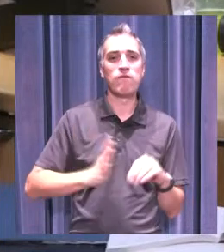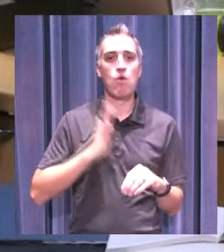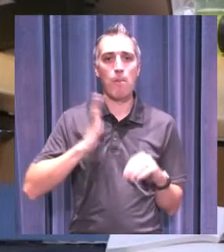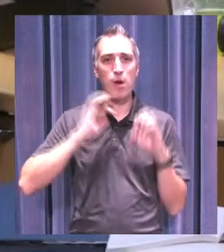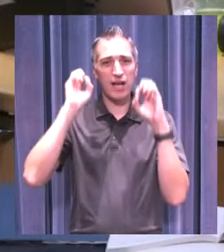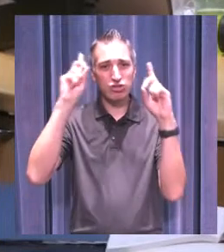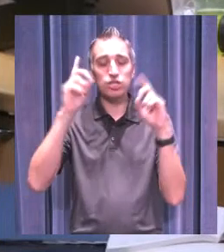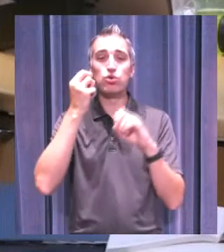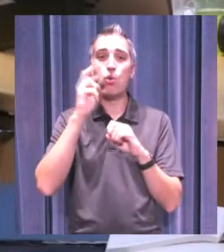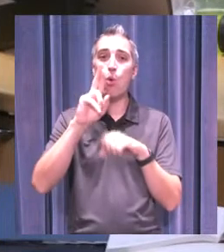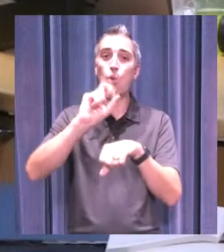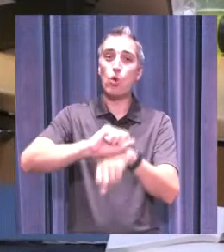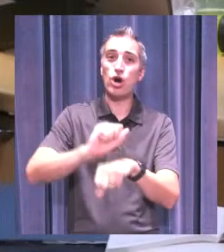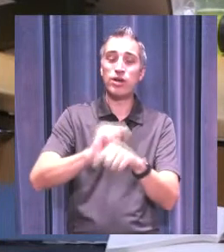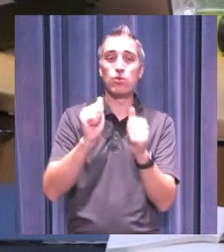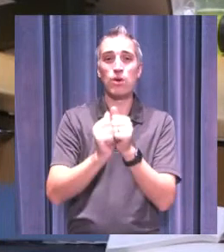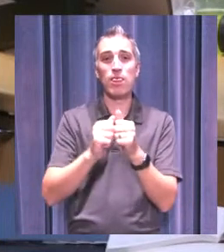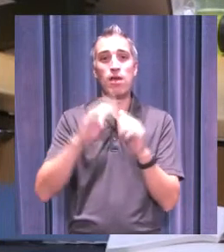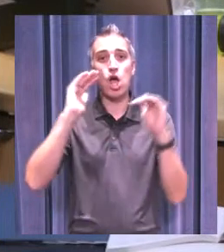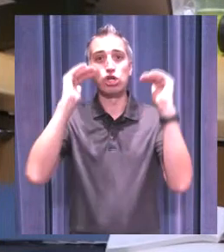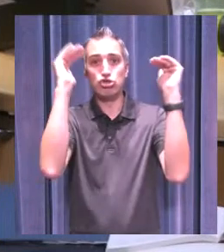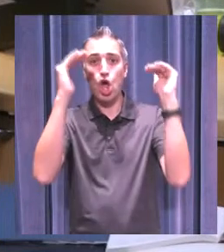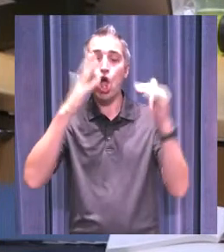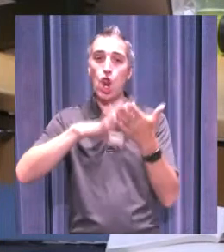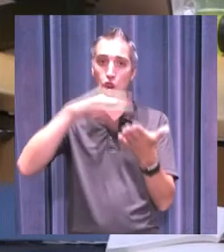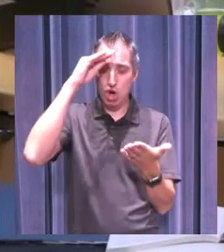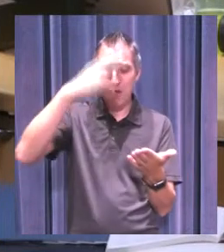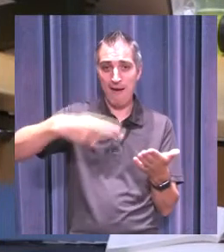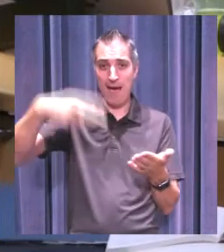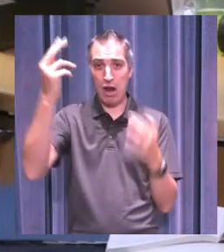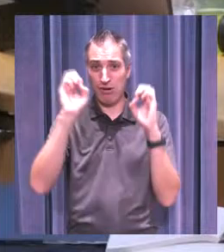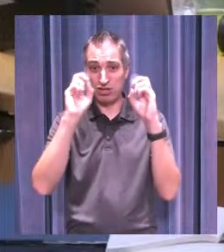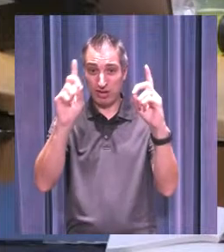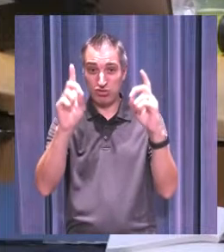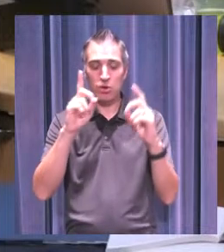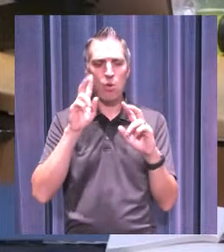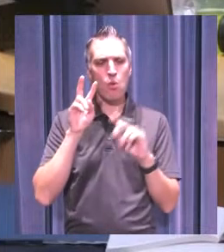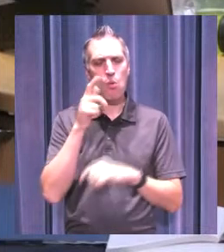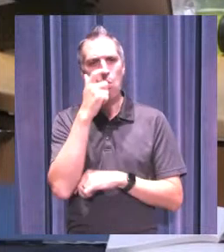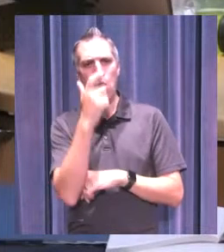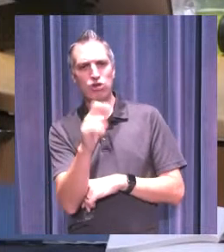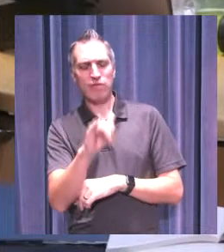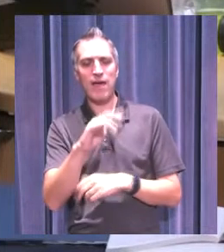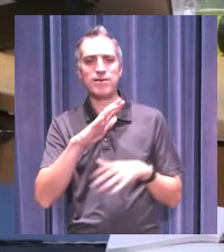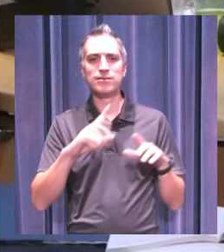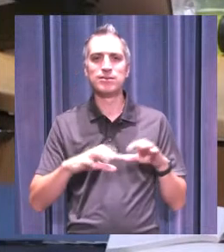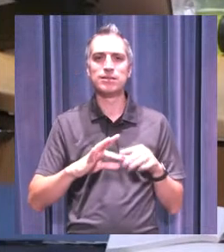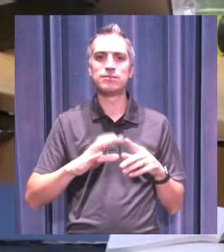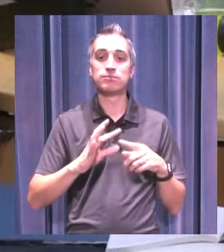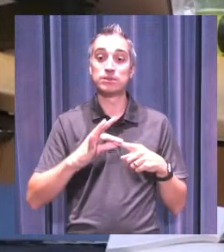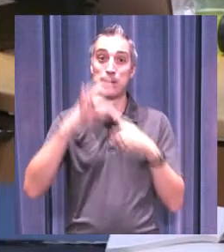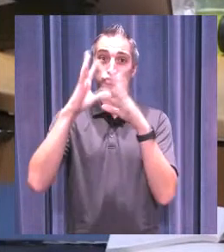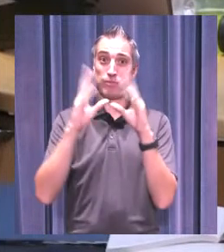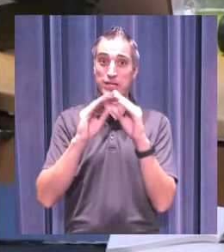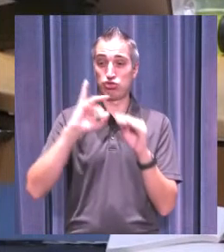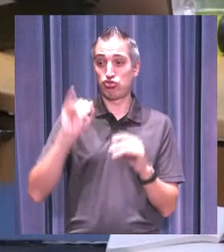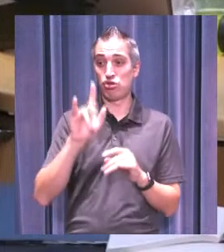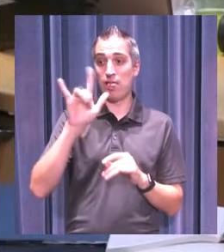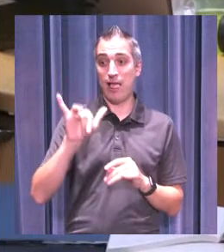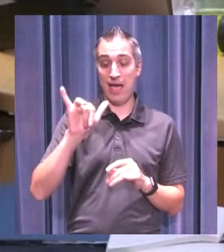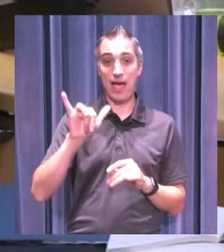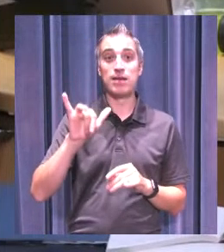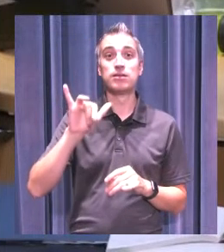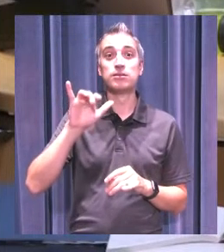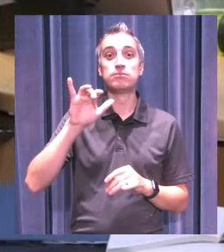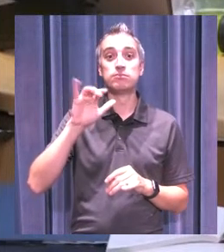in adult learning and higher education? After watching the special meeting on July 11, 2024, in its entirety, a